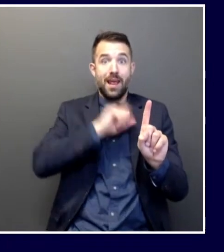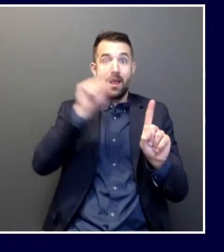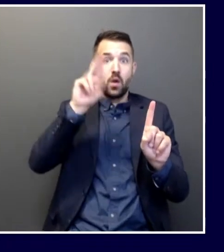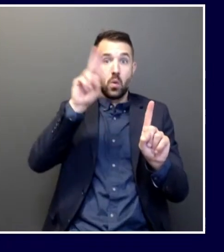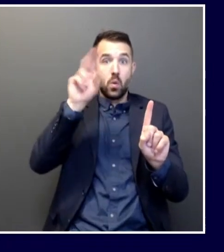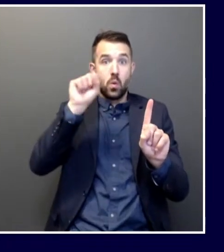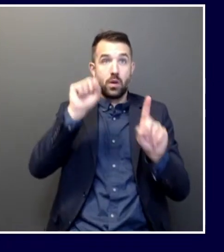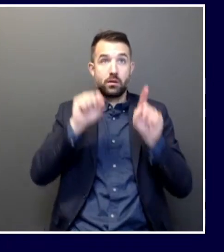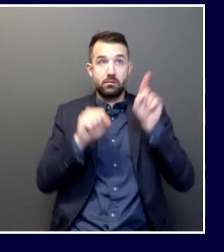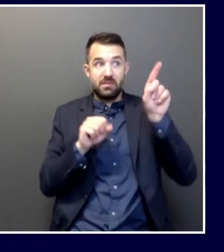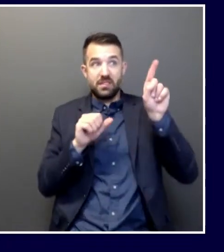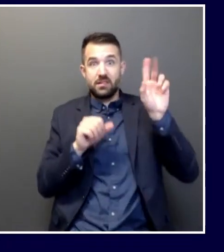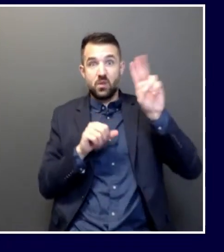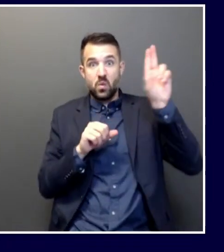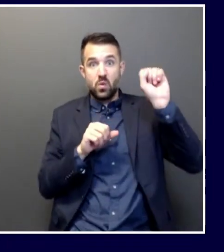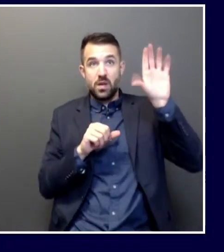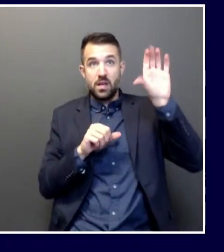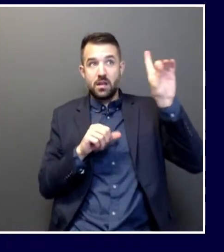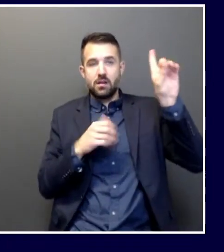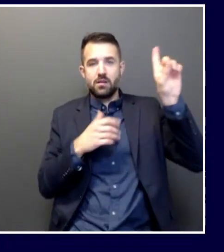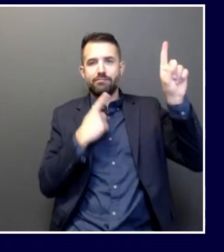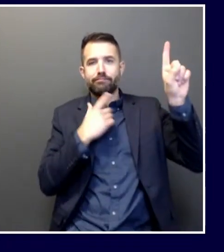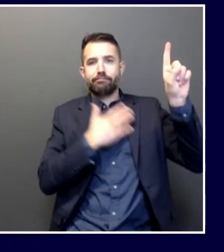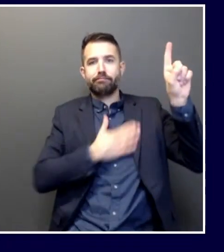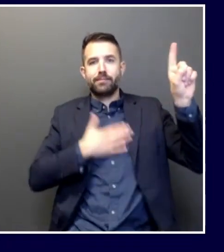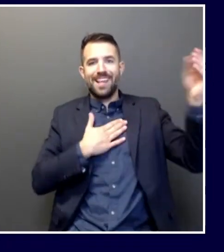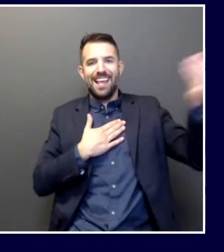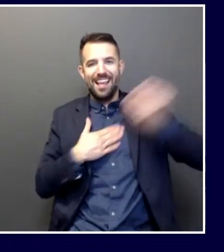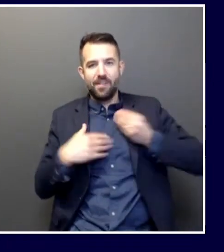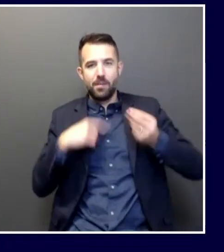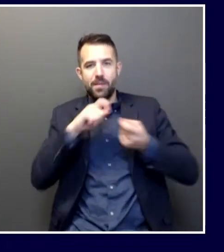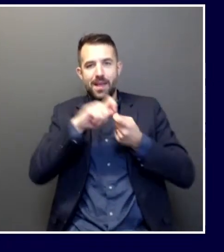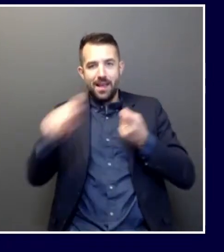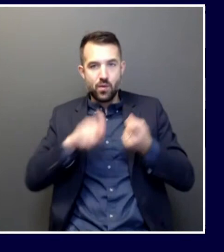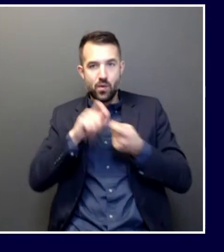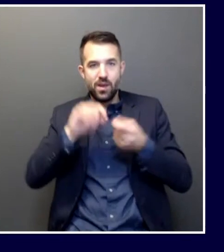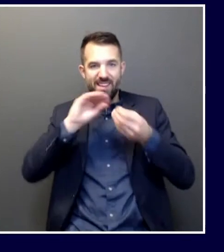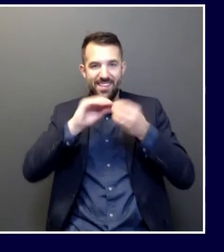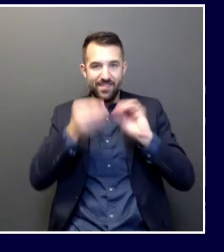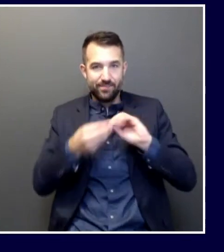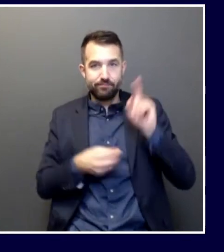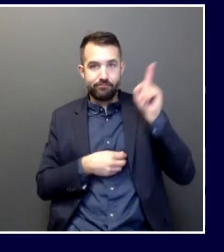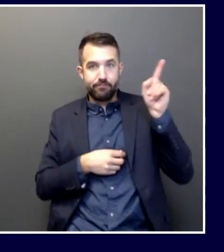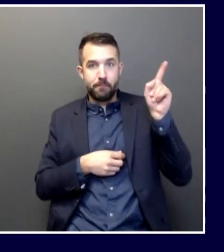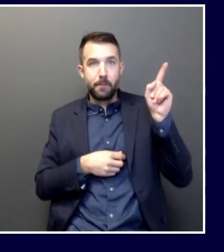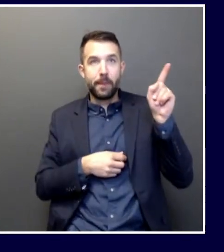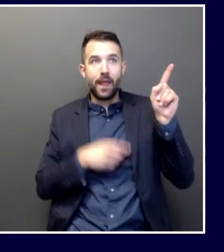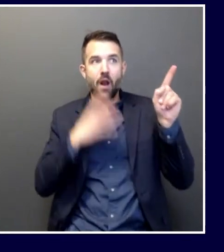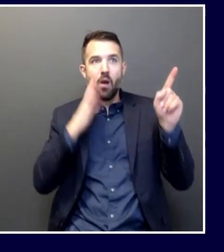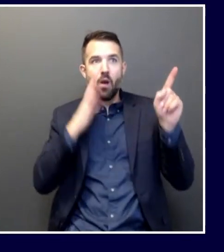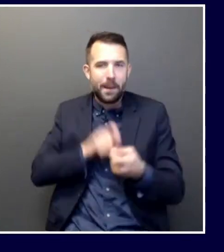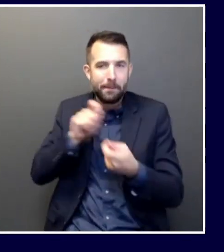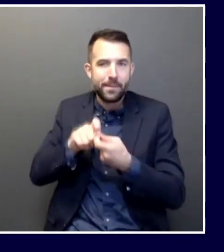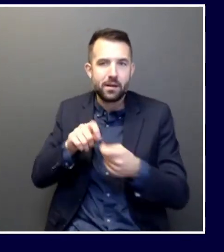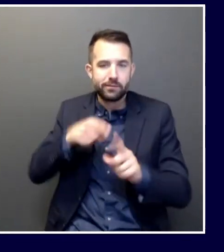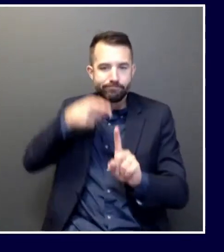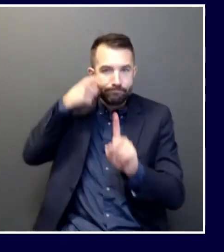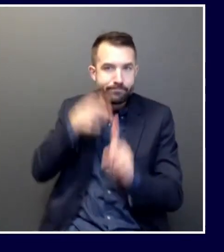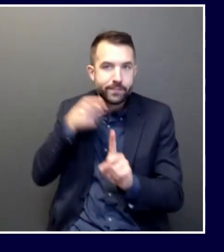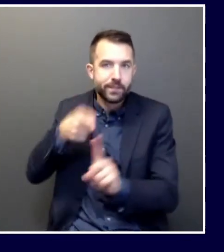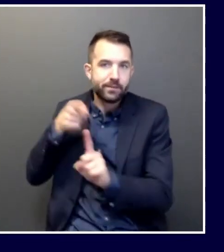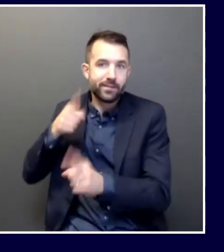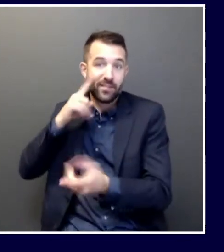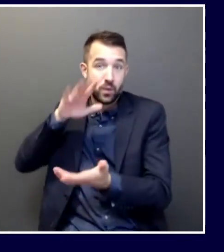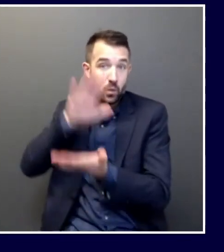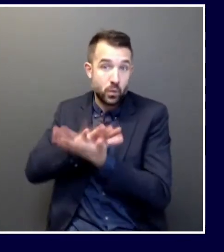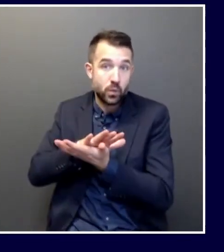or a scheme that helps us understand this and apply it at the county, state, local level, because I think it should be